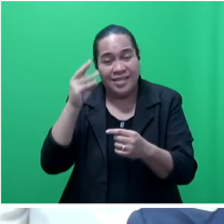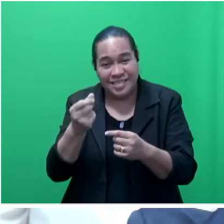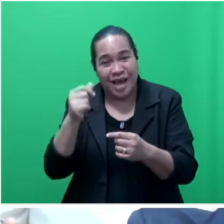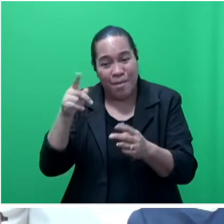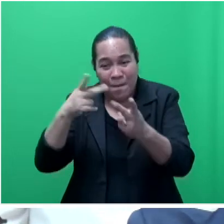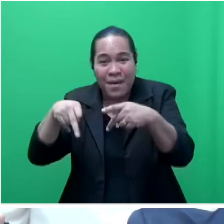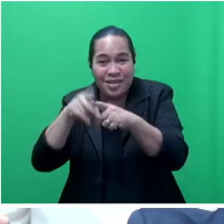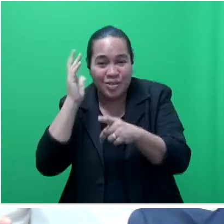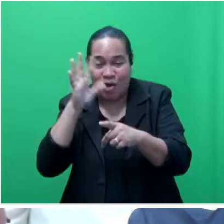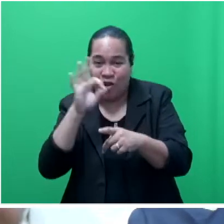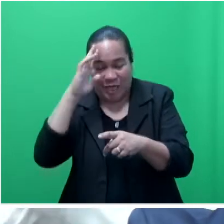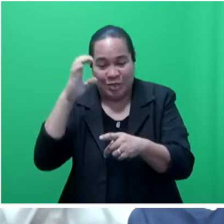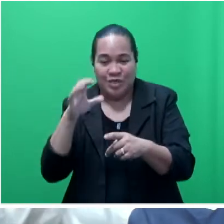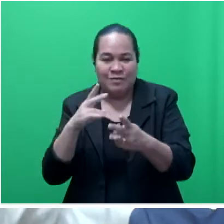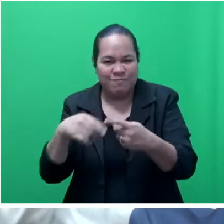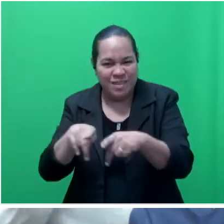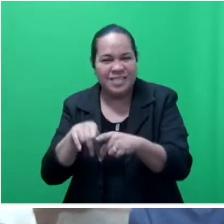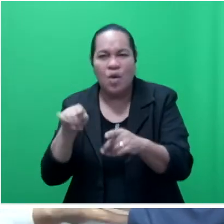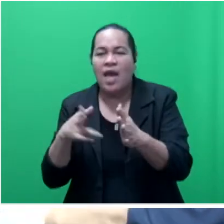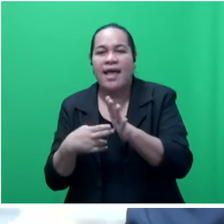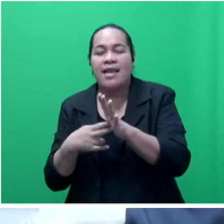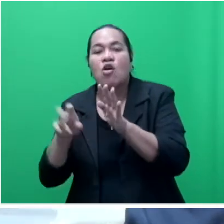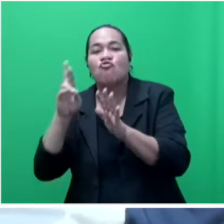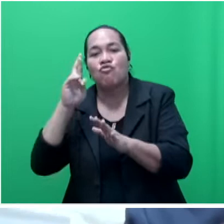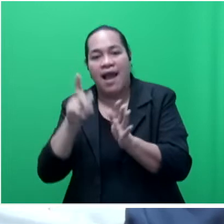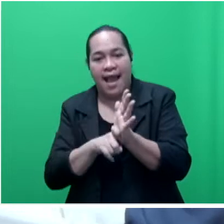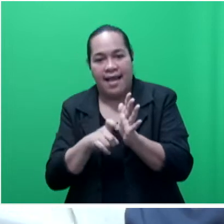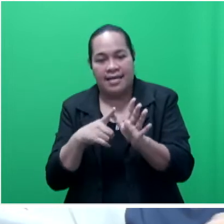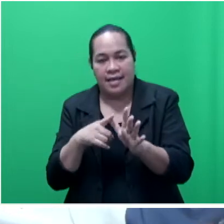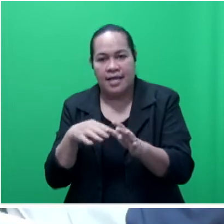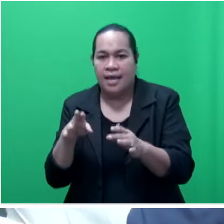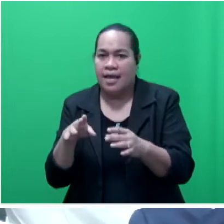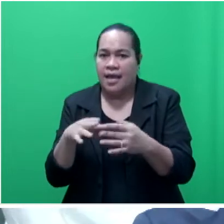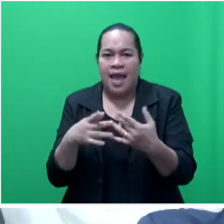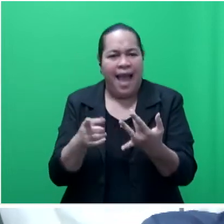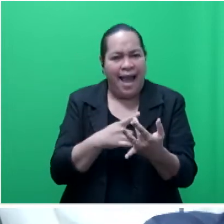Rakiraki. For northern divisions, areas such as Mungumu,